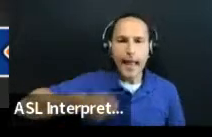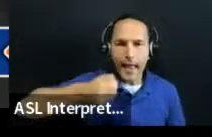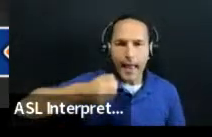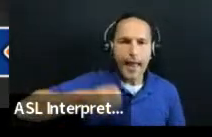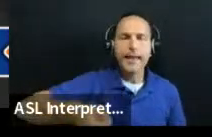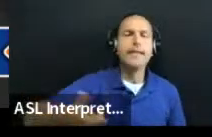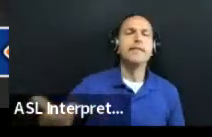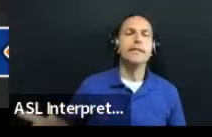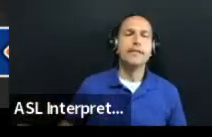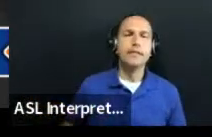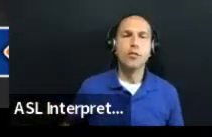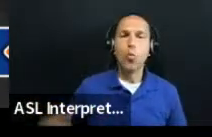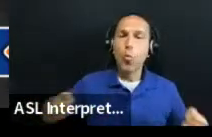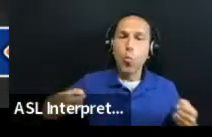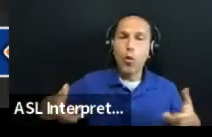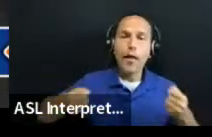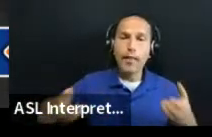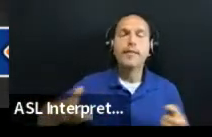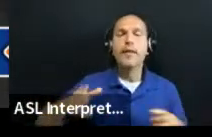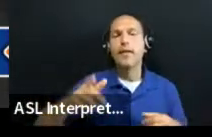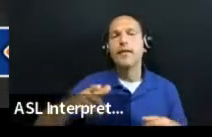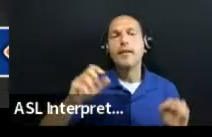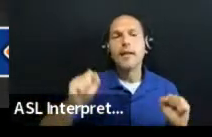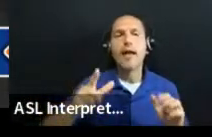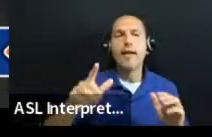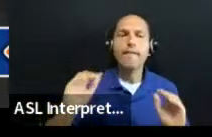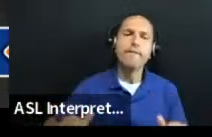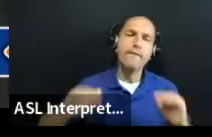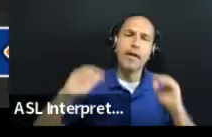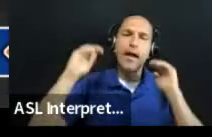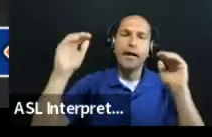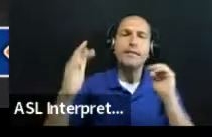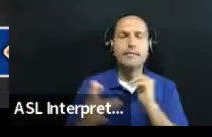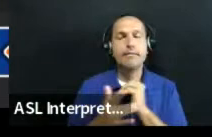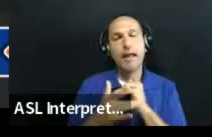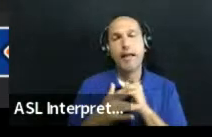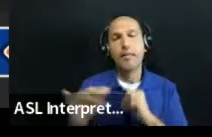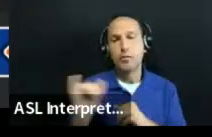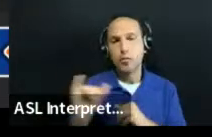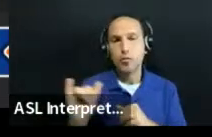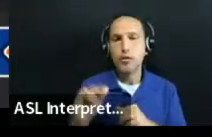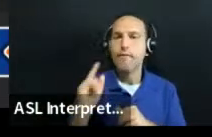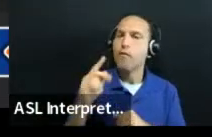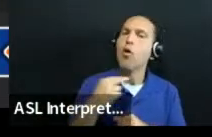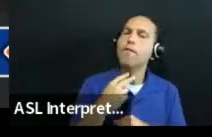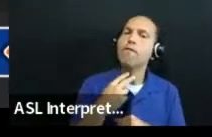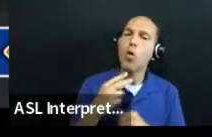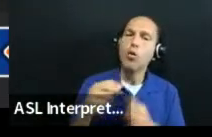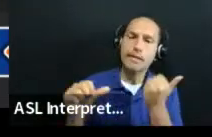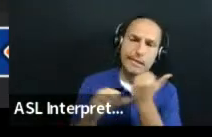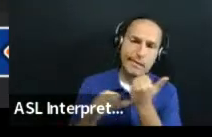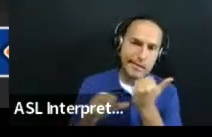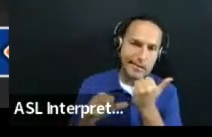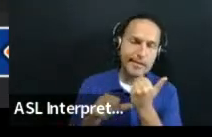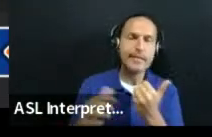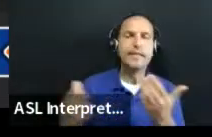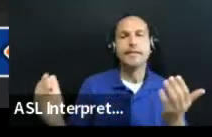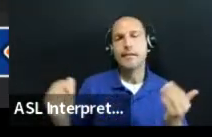And they could be, advanced tech such as, voice assistants